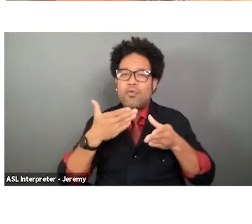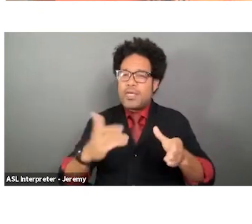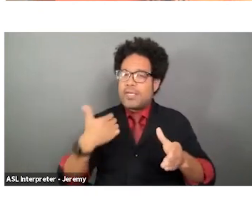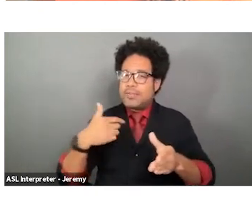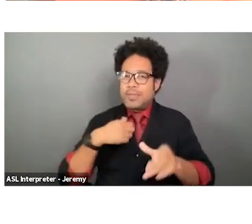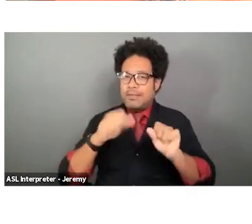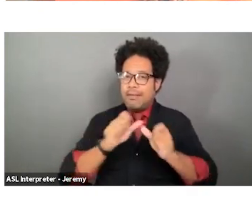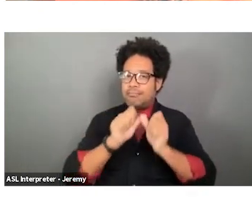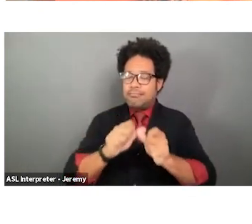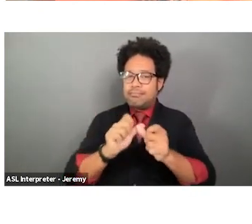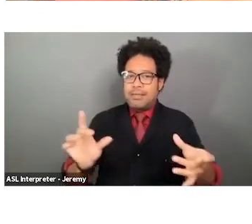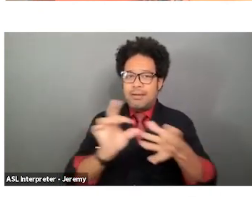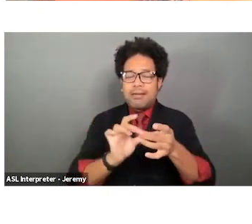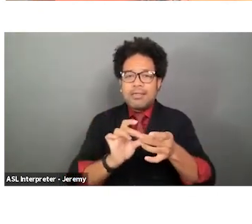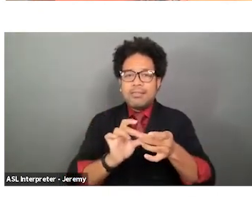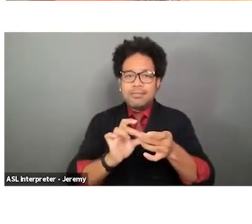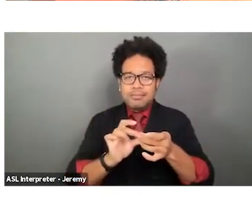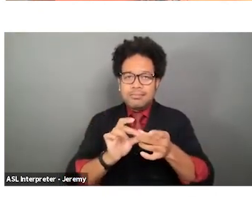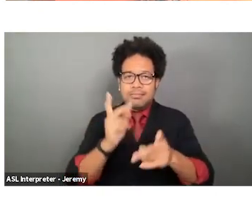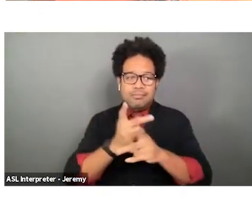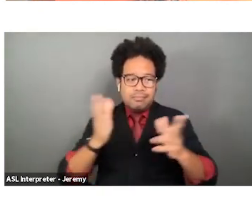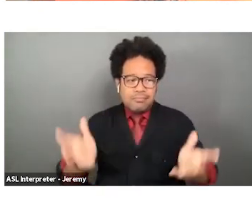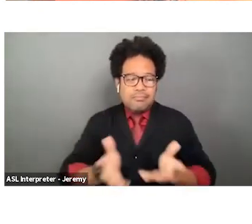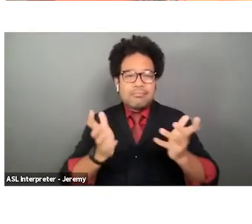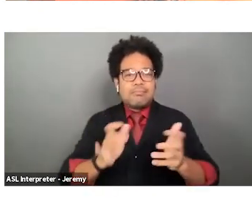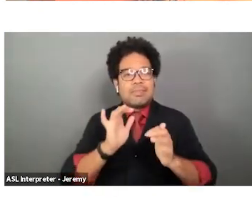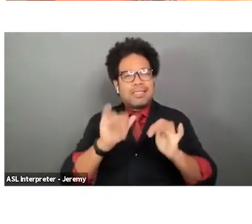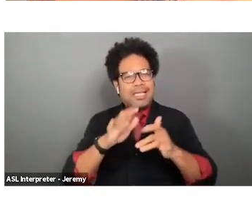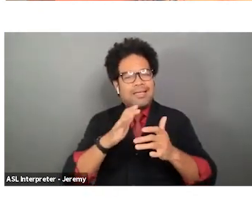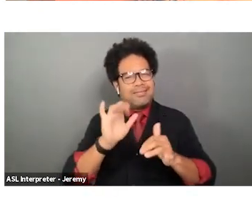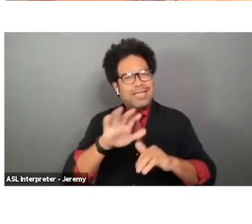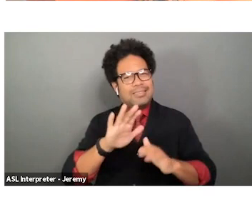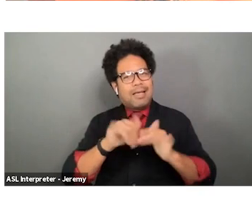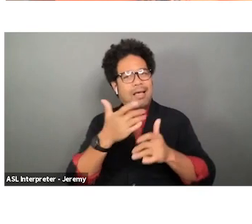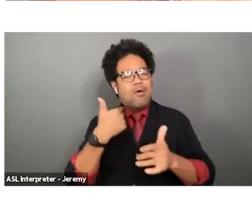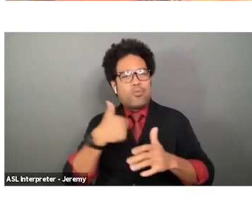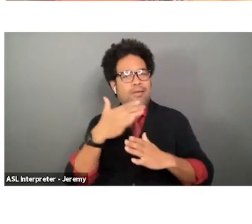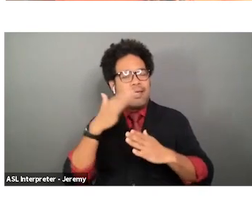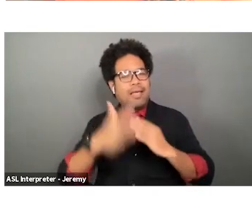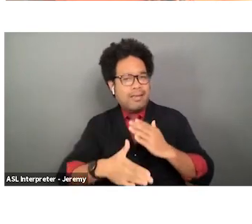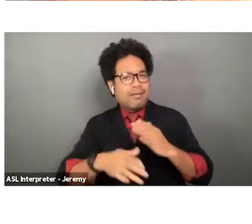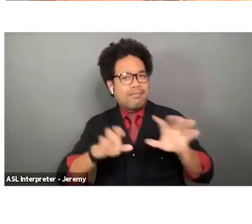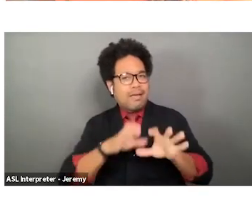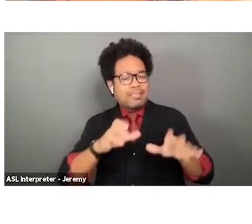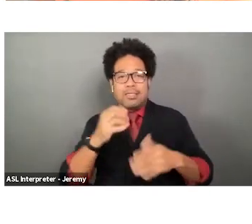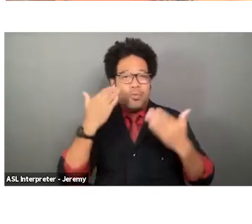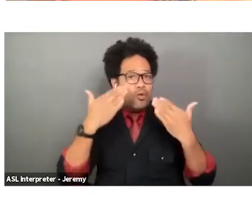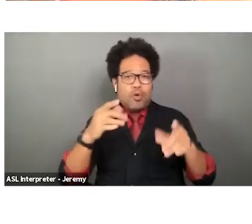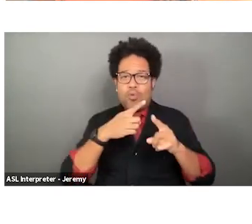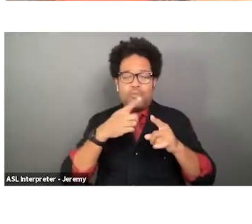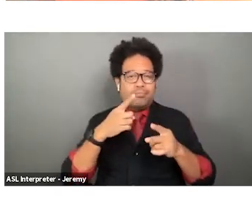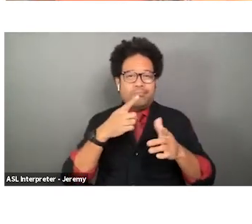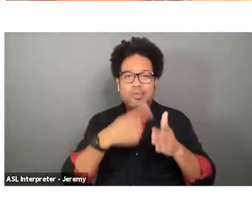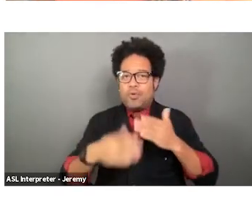stay elevated. This is the way that we ended that action, not knowing what would happen with DACA. But I will say this, the community